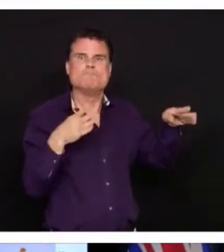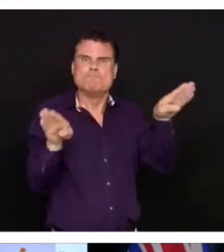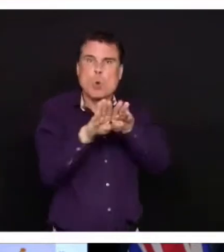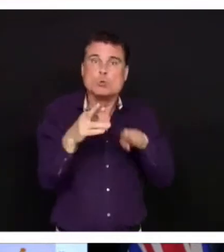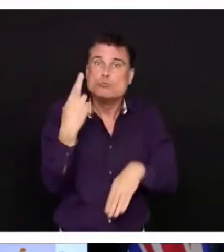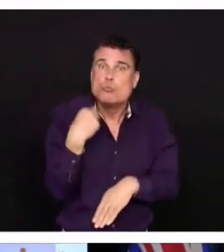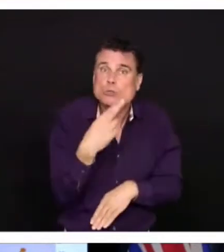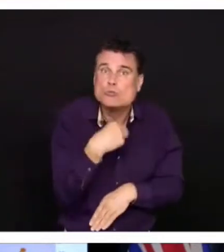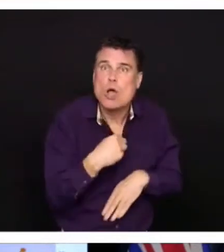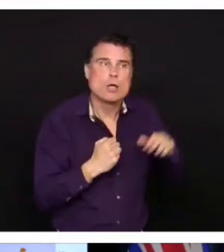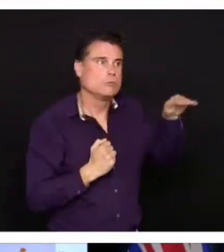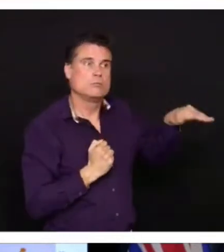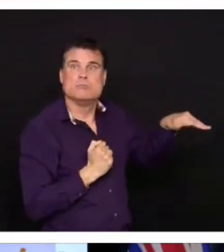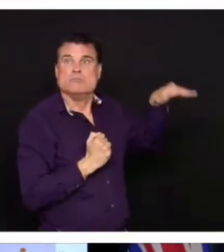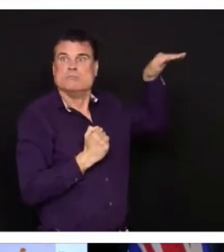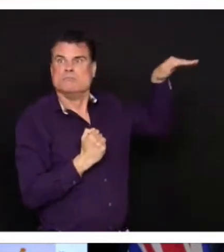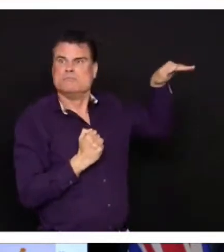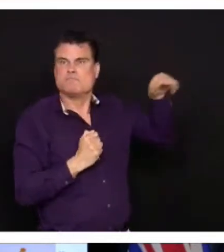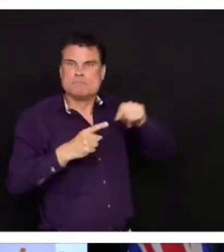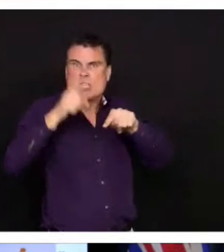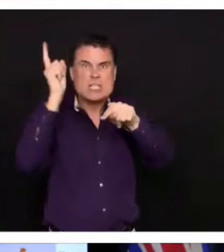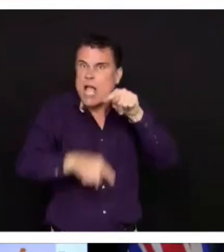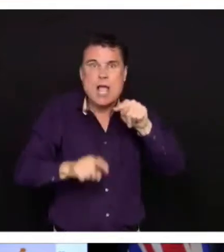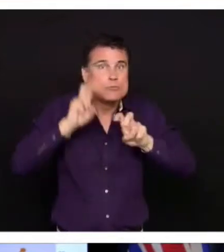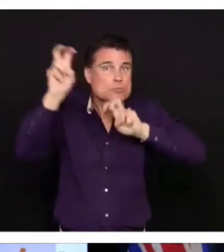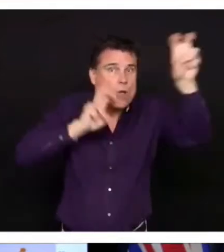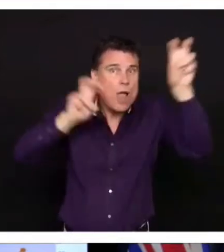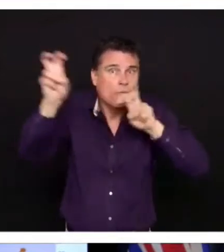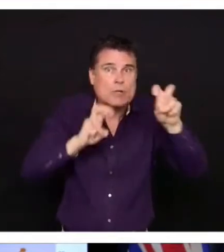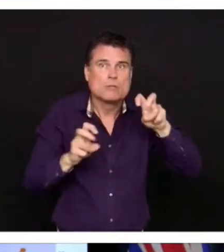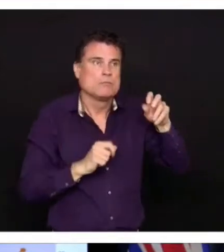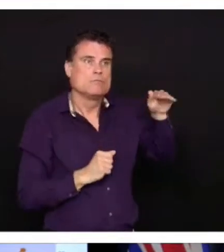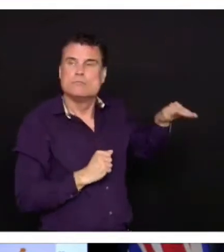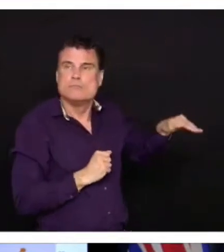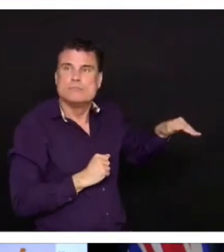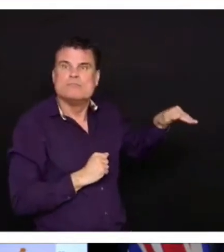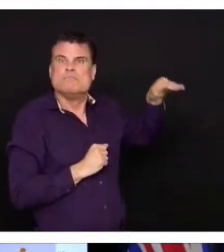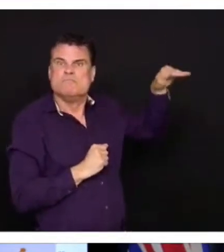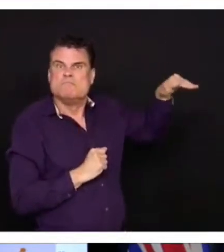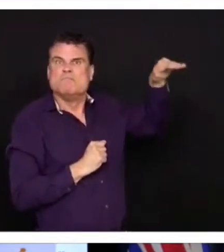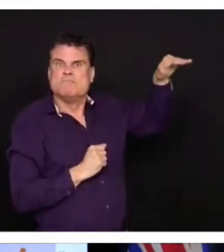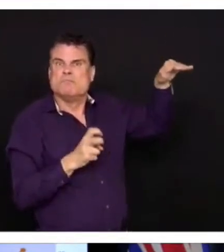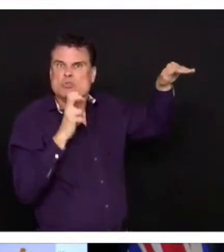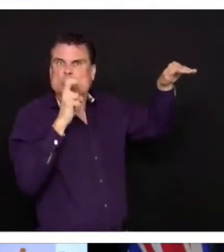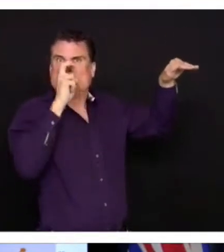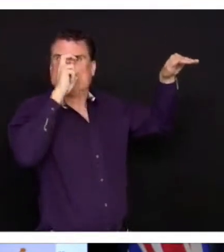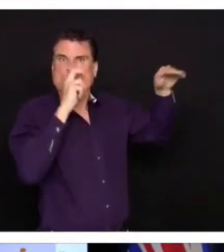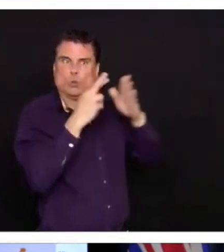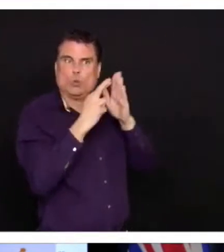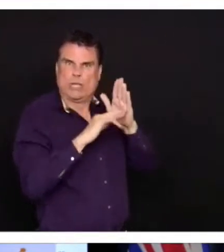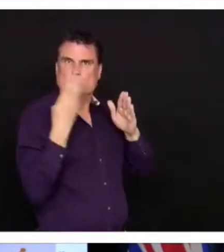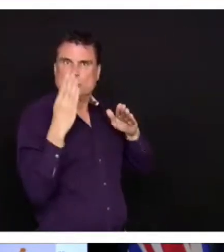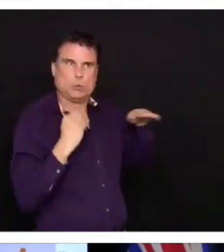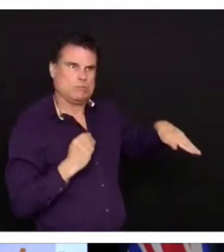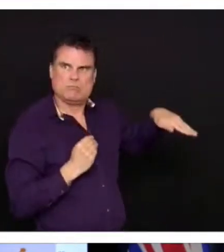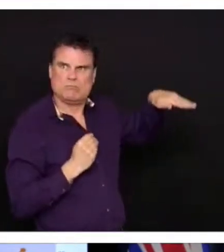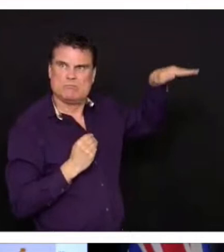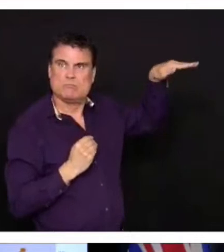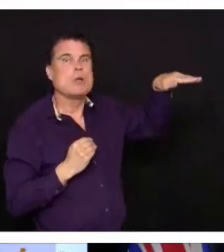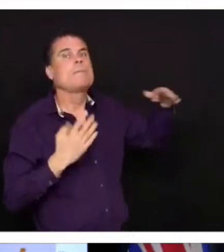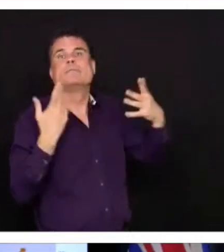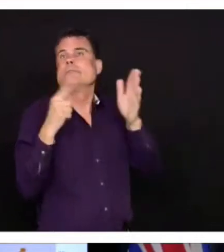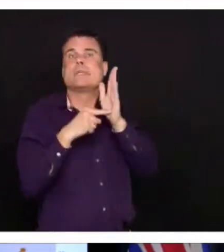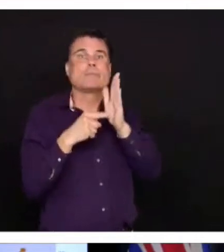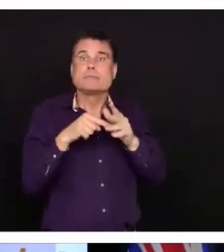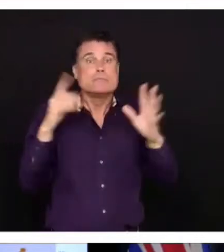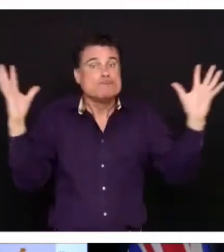rapidly within a short period of time, and our stringency was quite high. It was up about 80% on this scale. And we